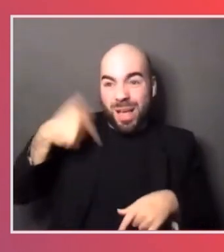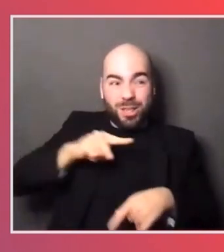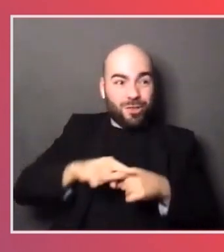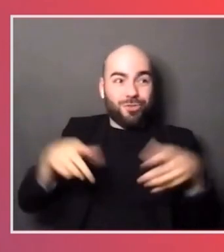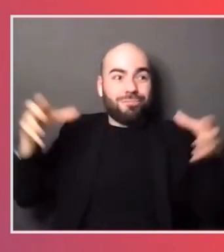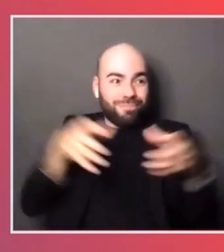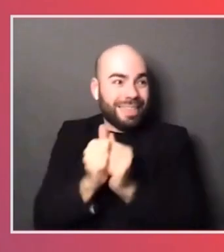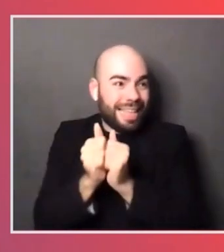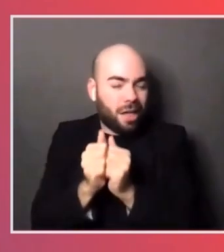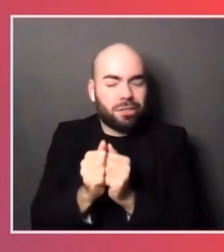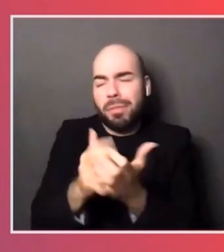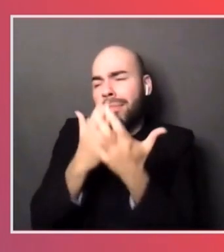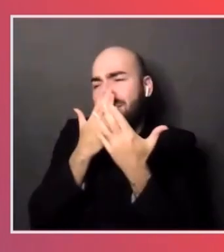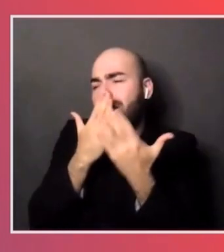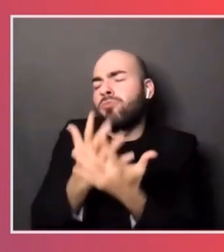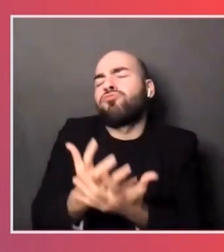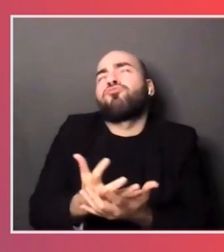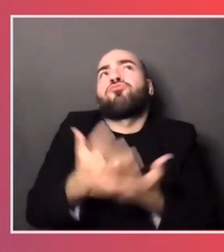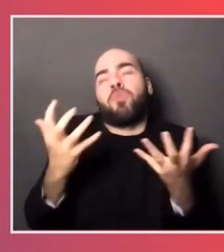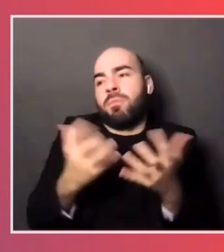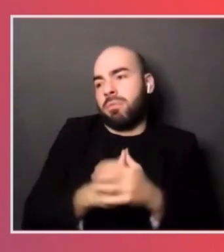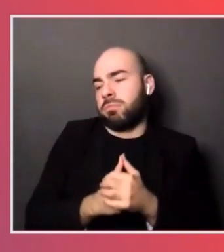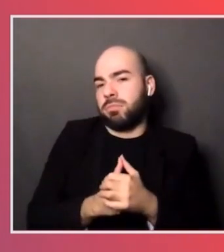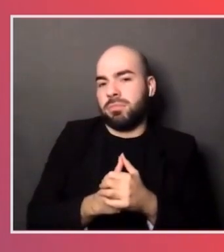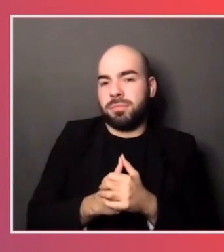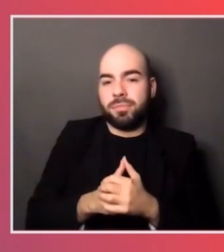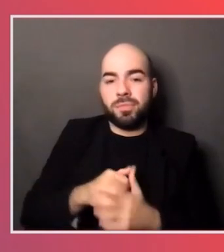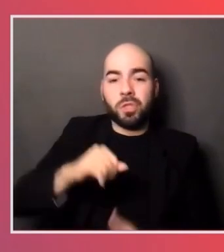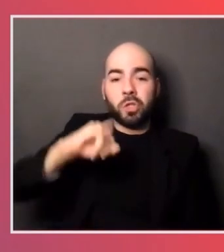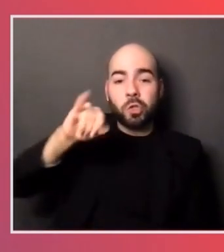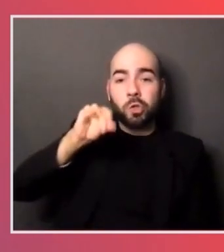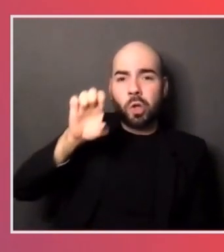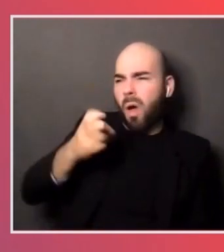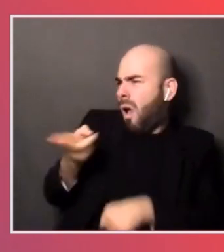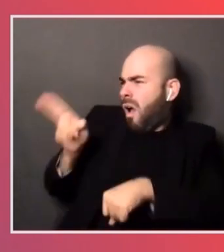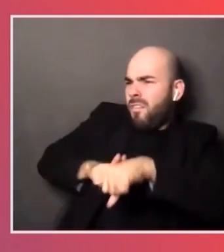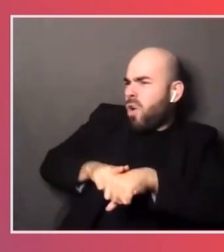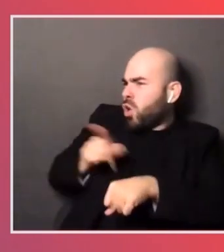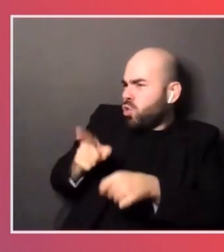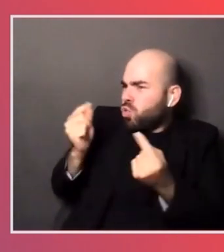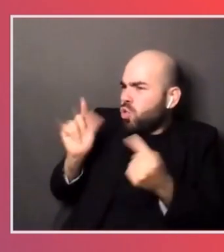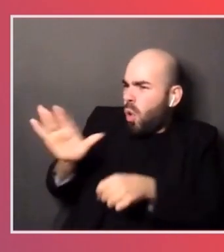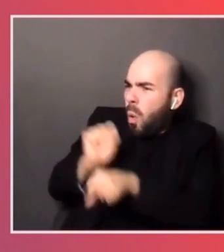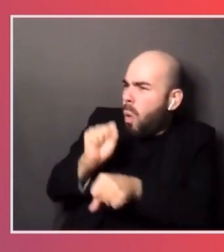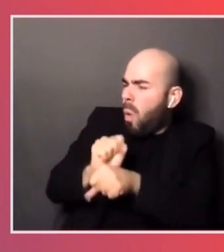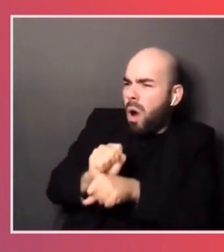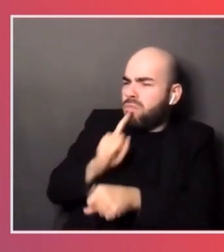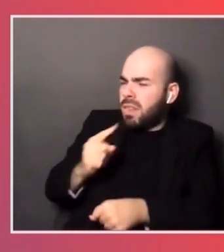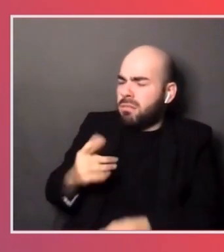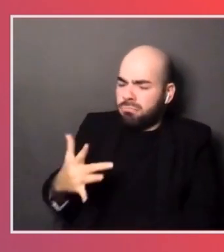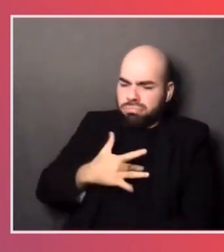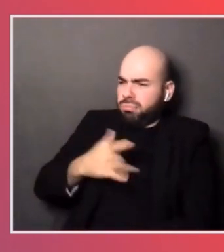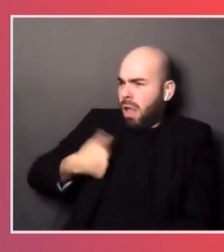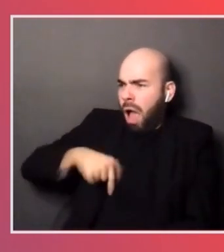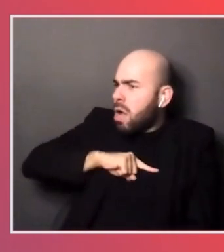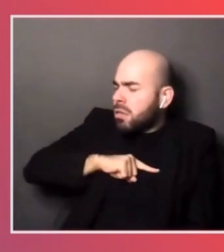Absolutely. And what you're doing means the world to us. So thank you for fighting for all of us and for fighting for everyone's voice in this country.